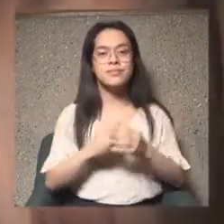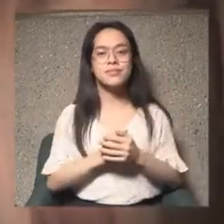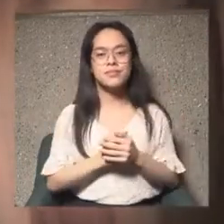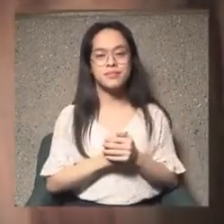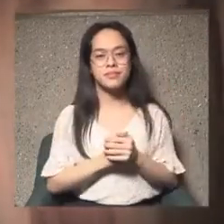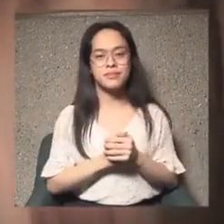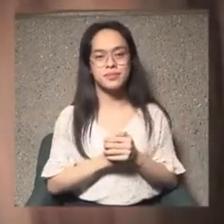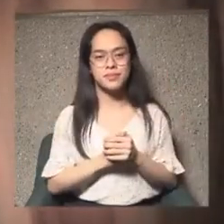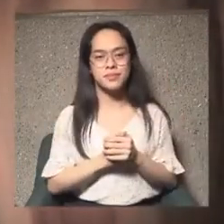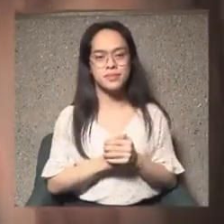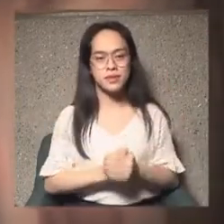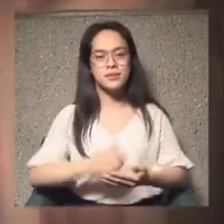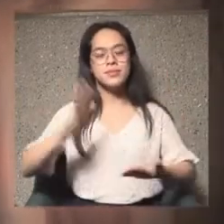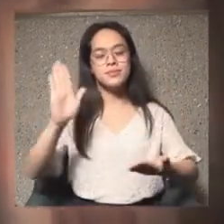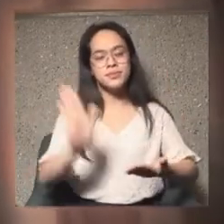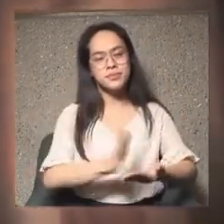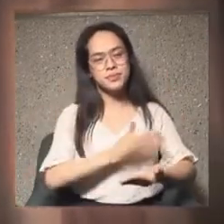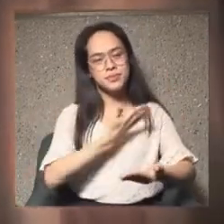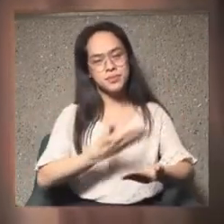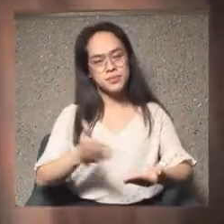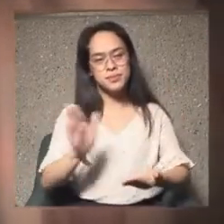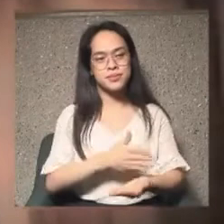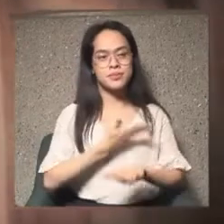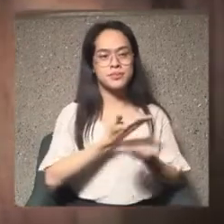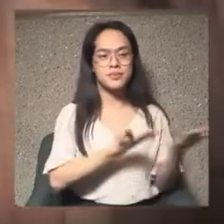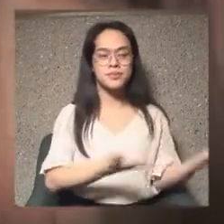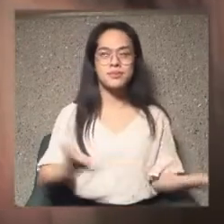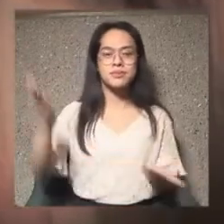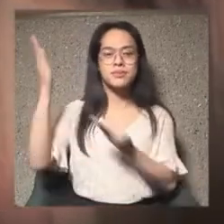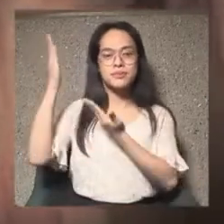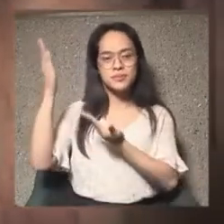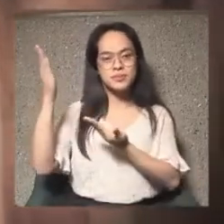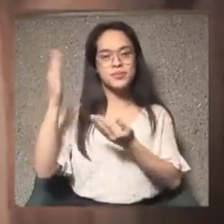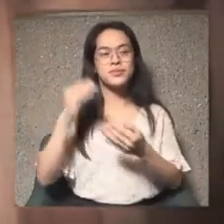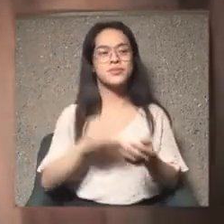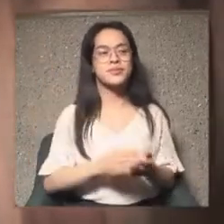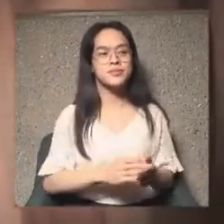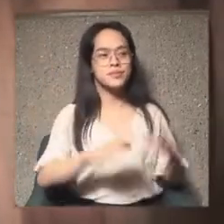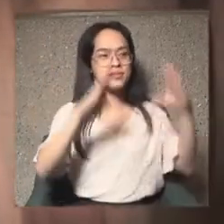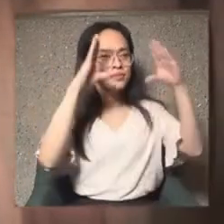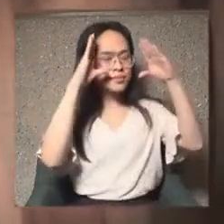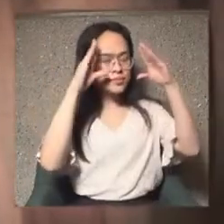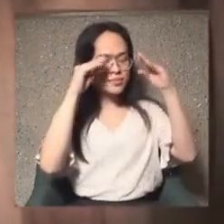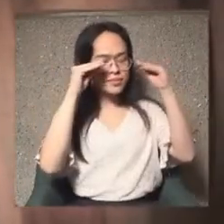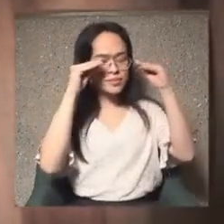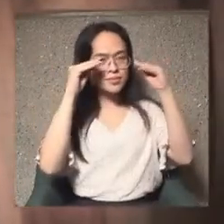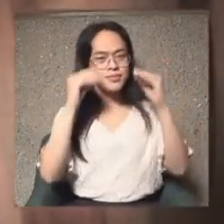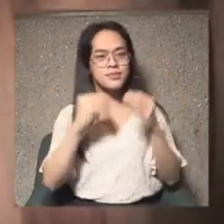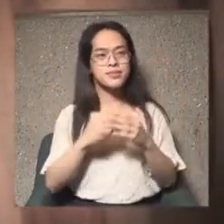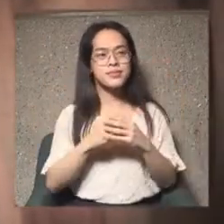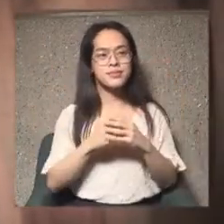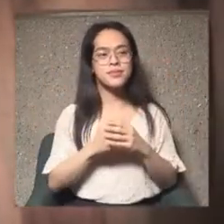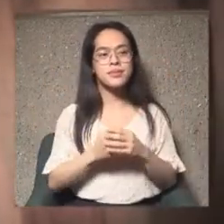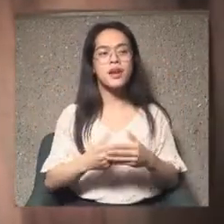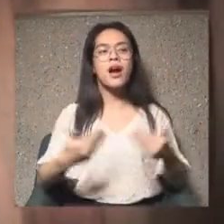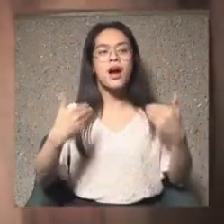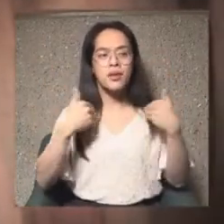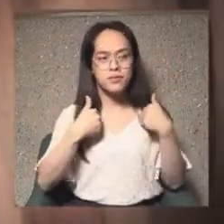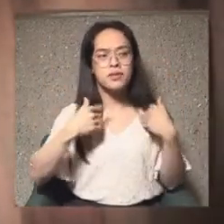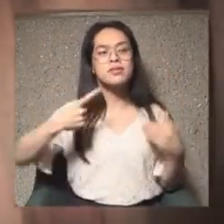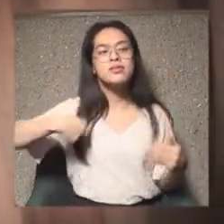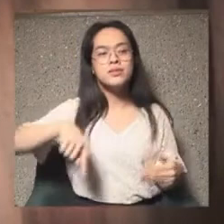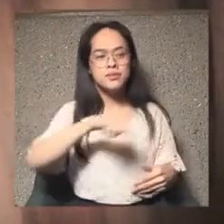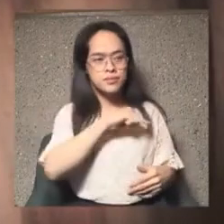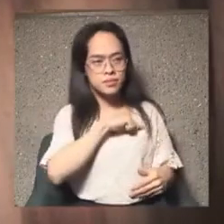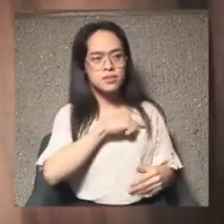now. But as we go through it, I want you to have that moment with Jesus right here, right